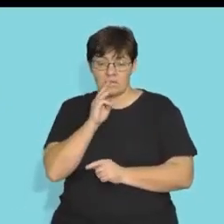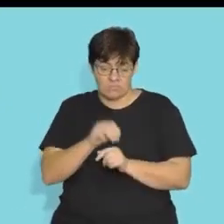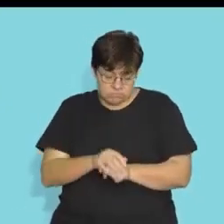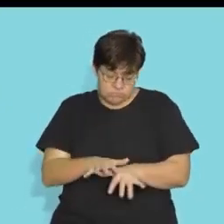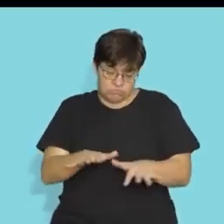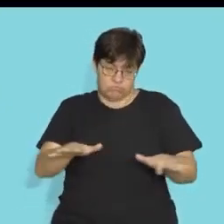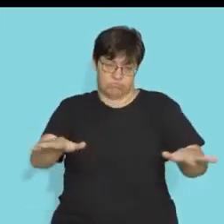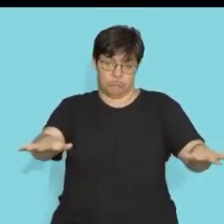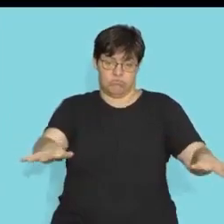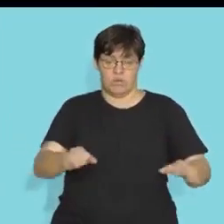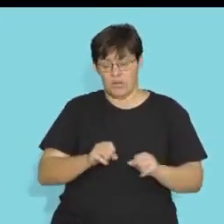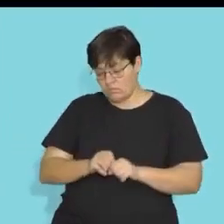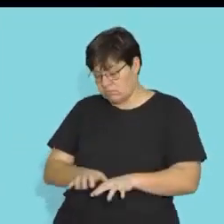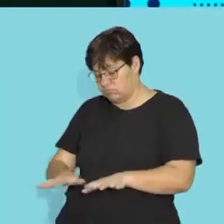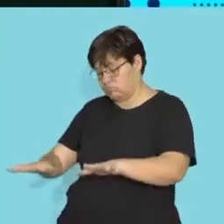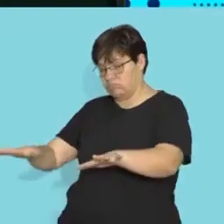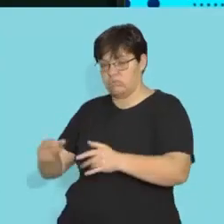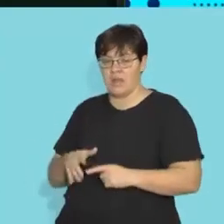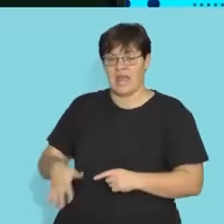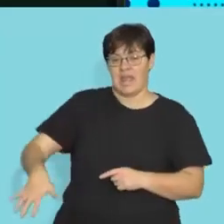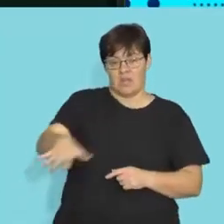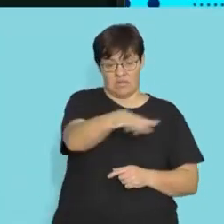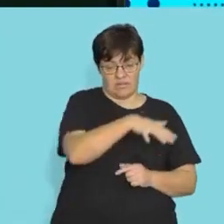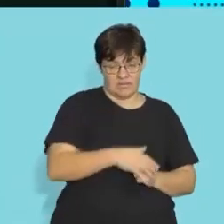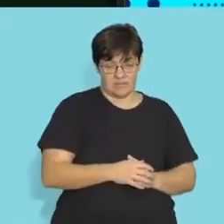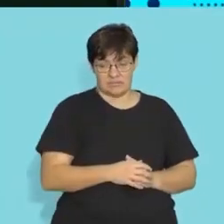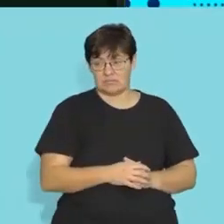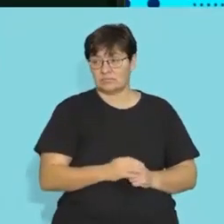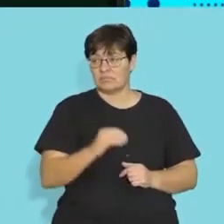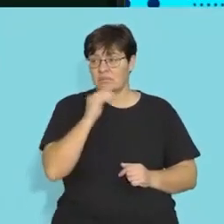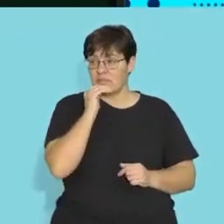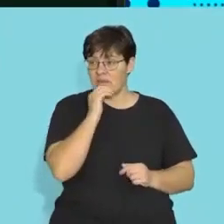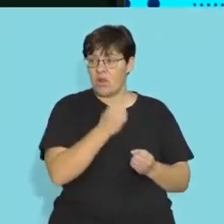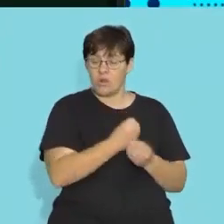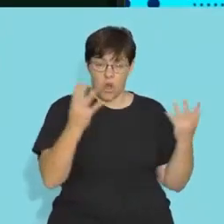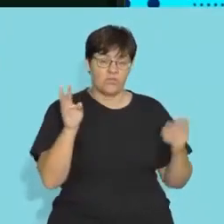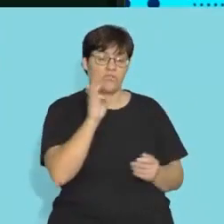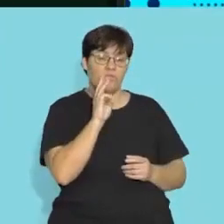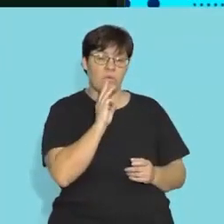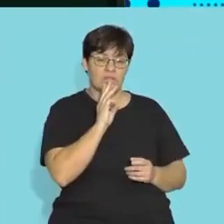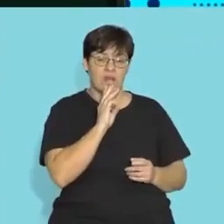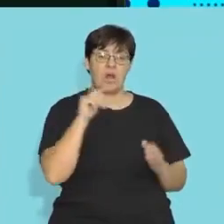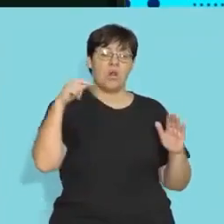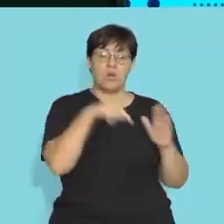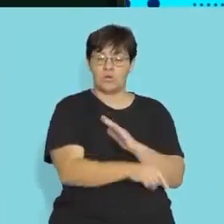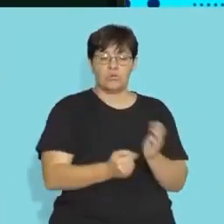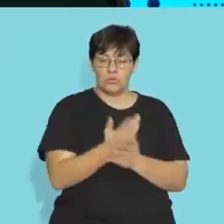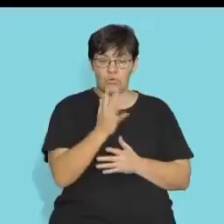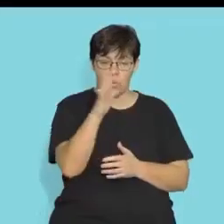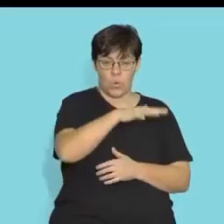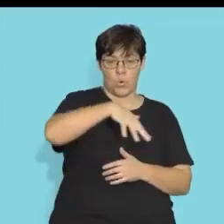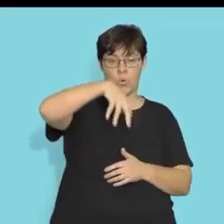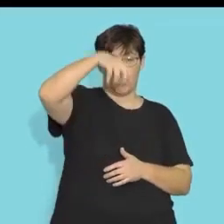there's large sprays of water that is applied over vast areas of land. This means that a lot of that